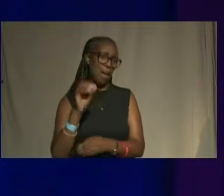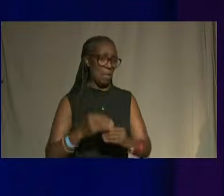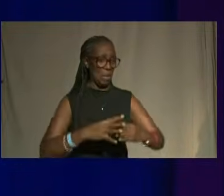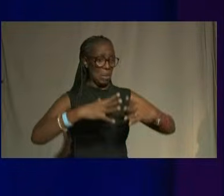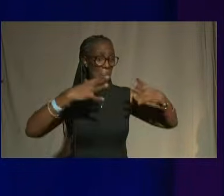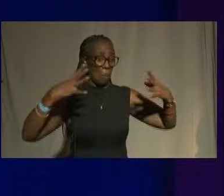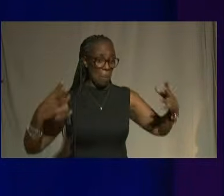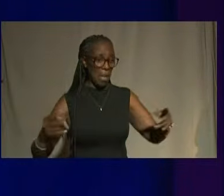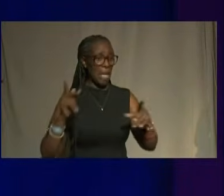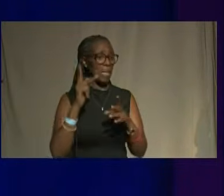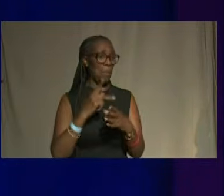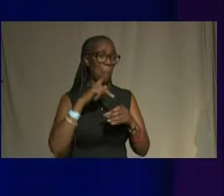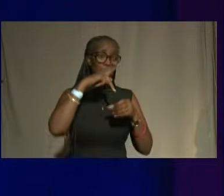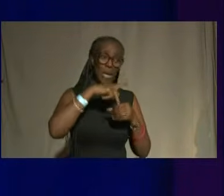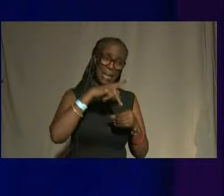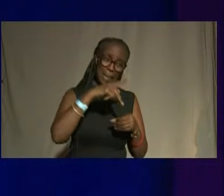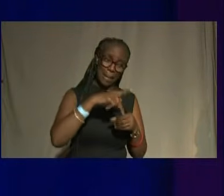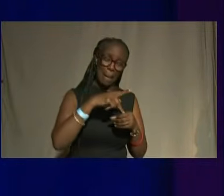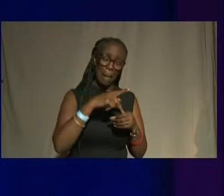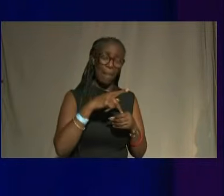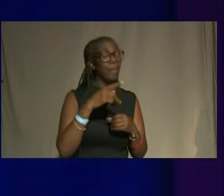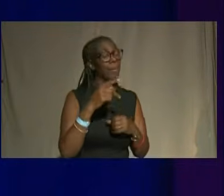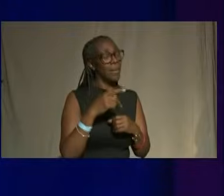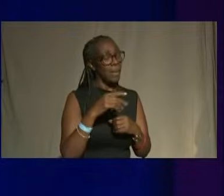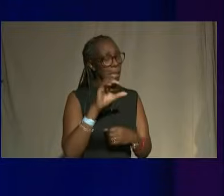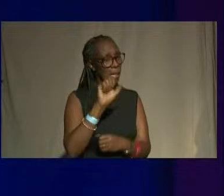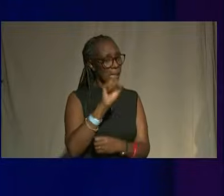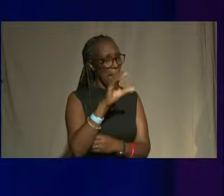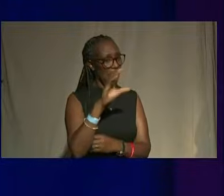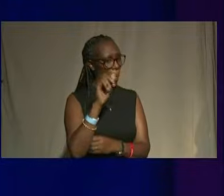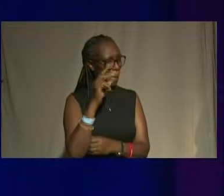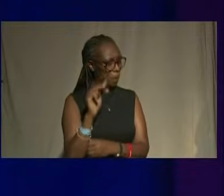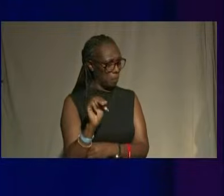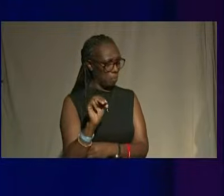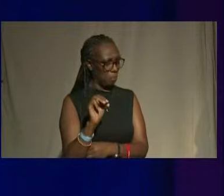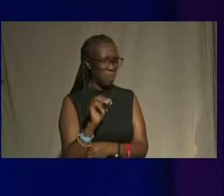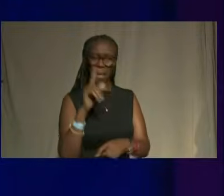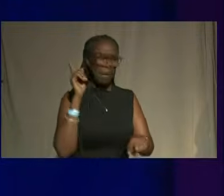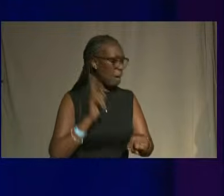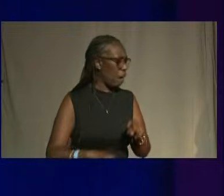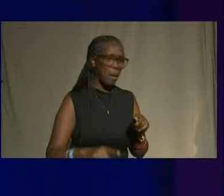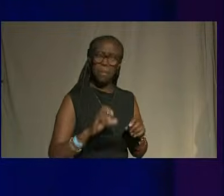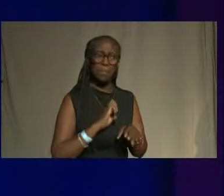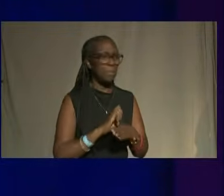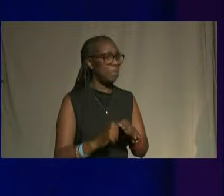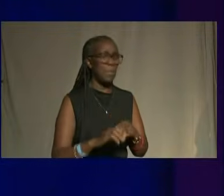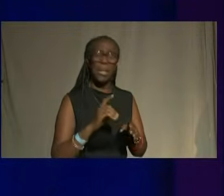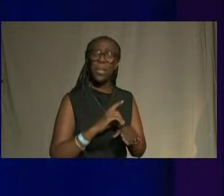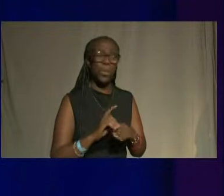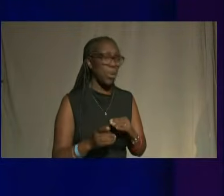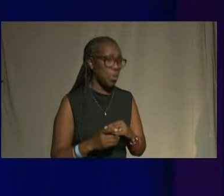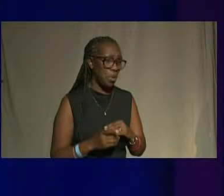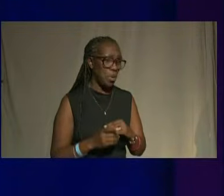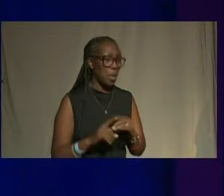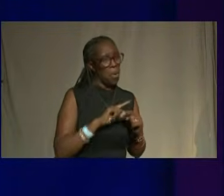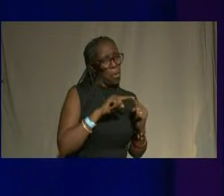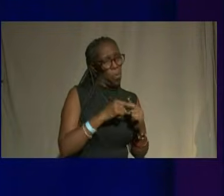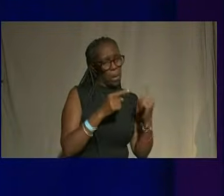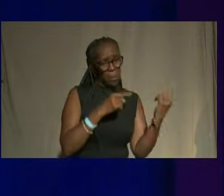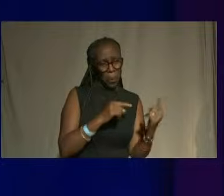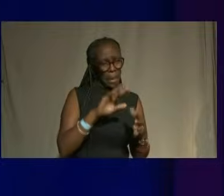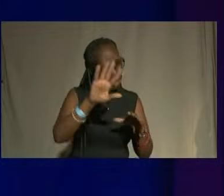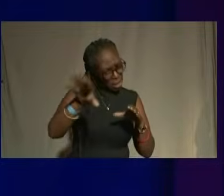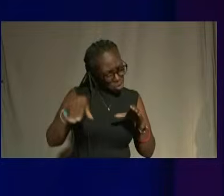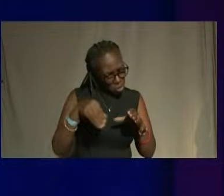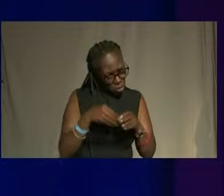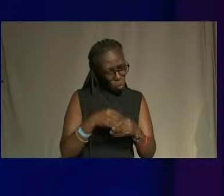the history of Jamaica. It cannot be done. You were the people who said when we introduced the 1.5 that it